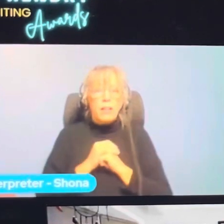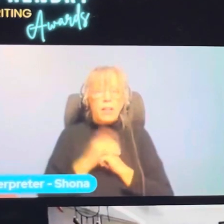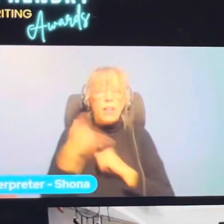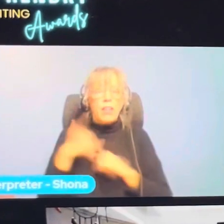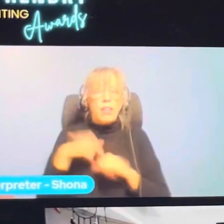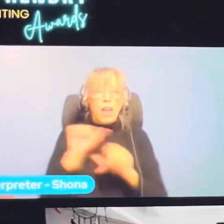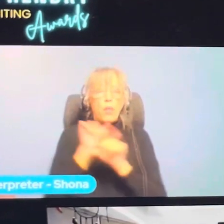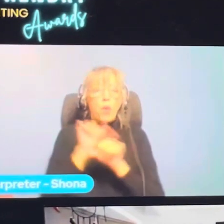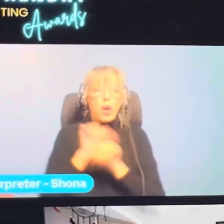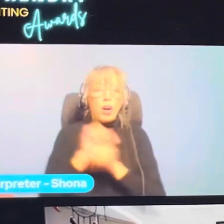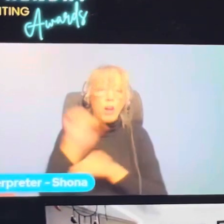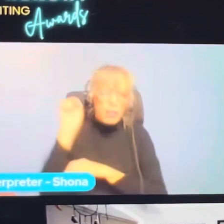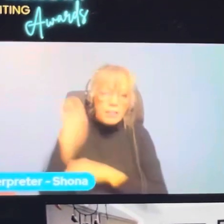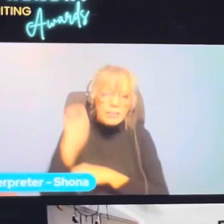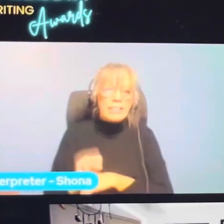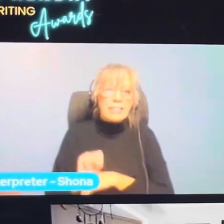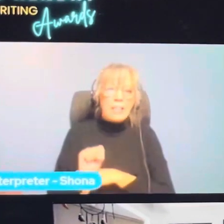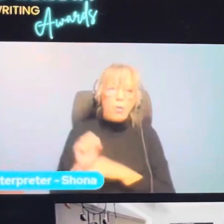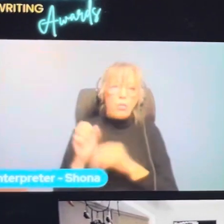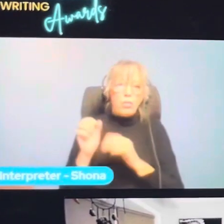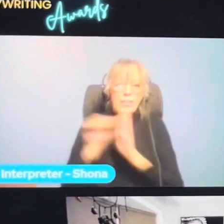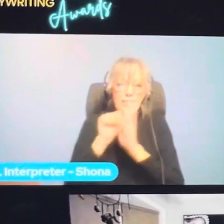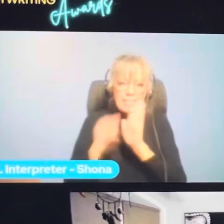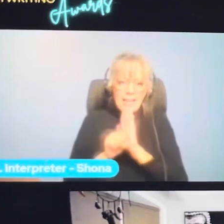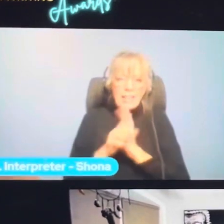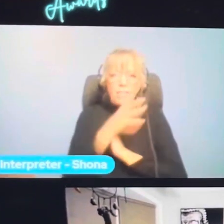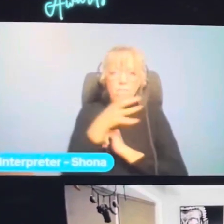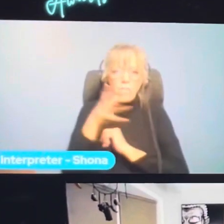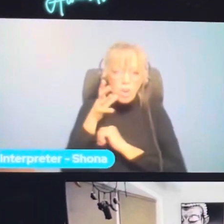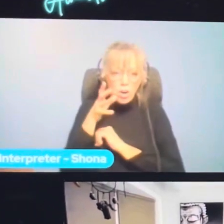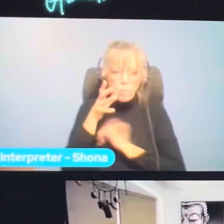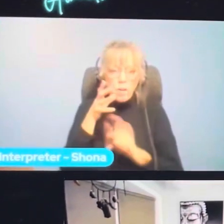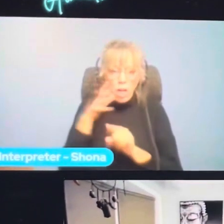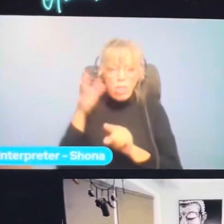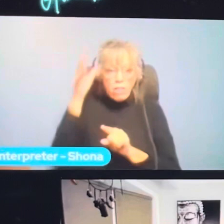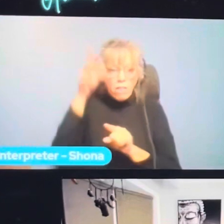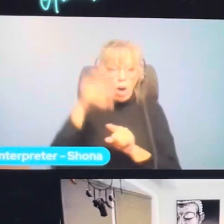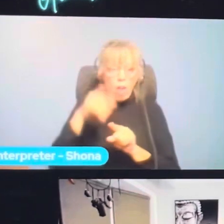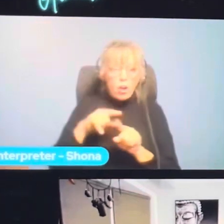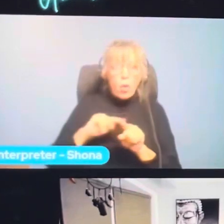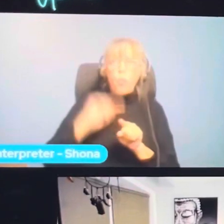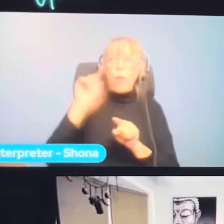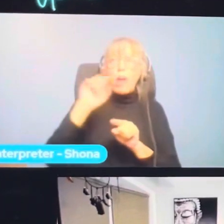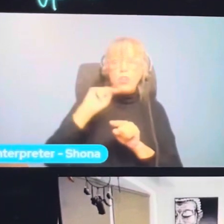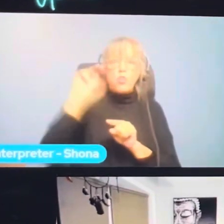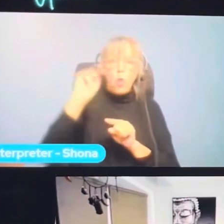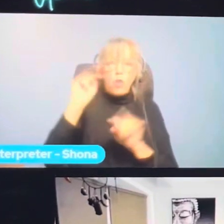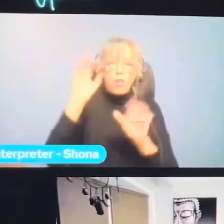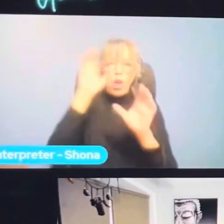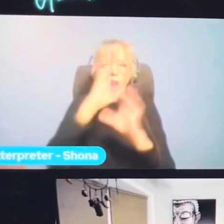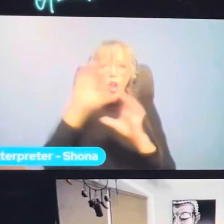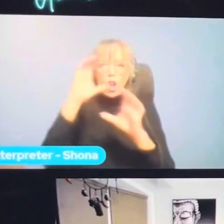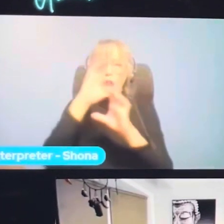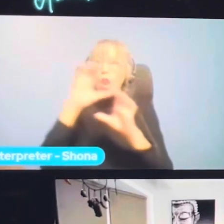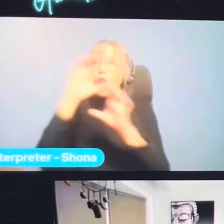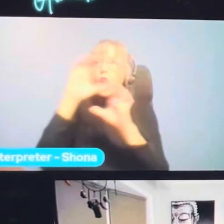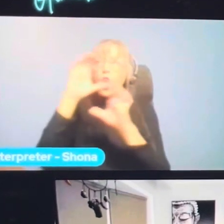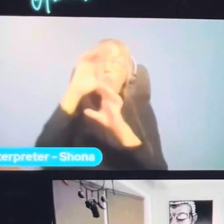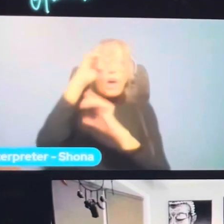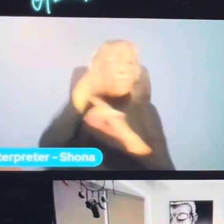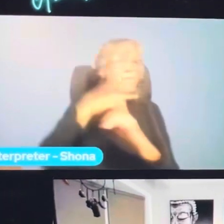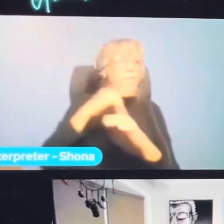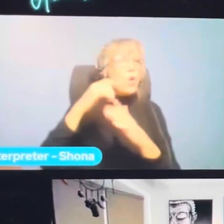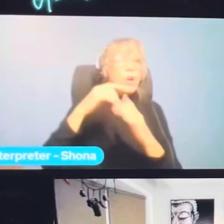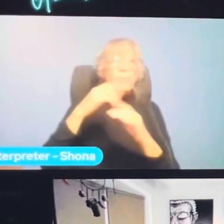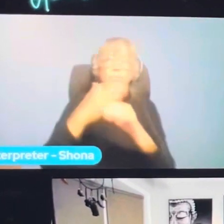plantation. And the father's been to the north chasing the dream and gets badly beaten in the riots in 1919 in